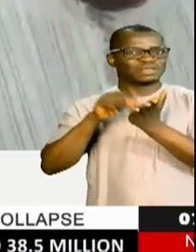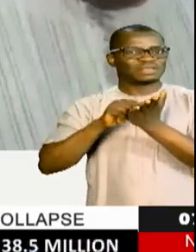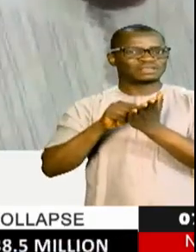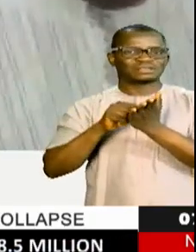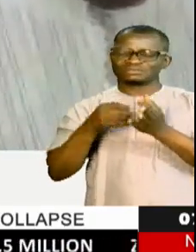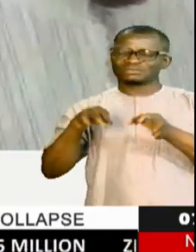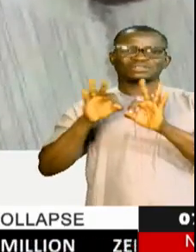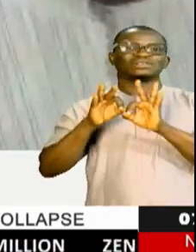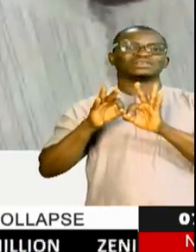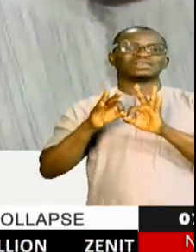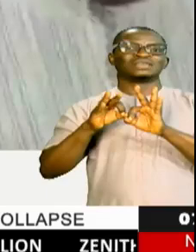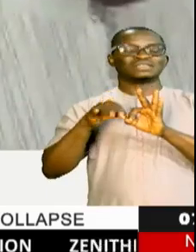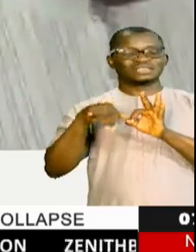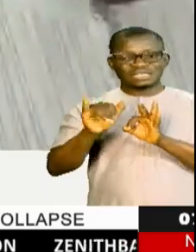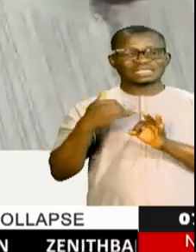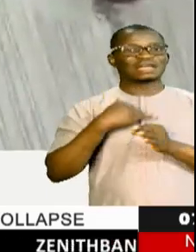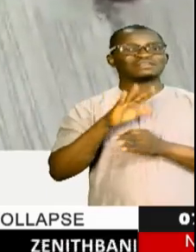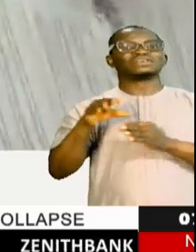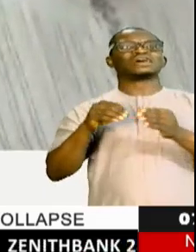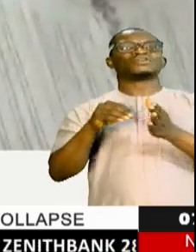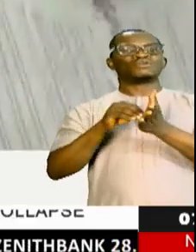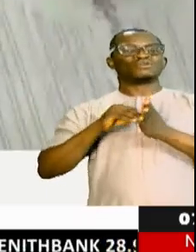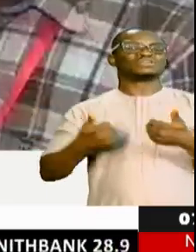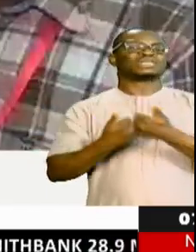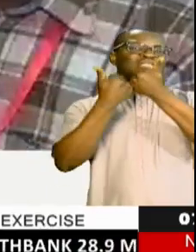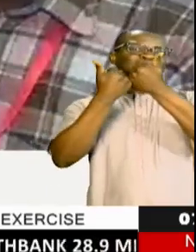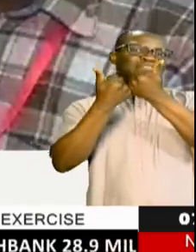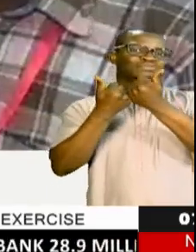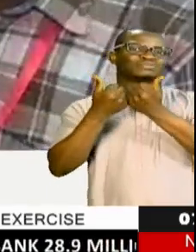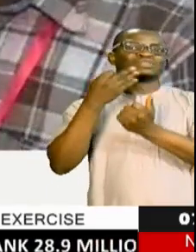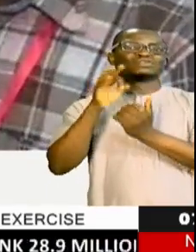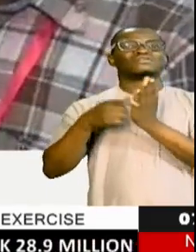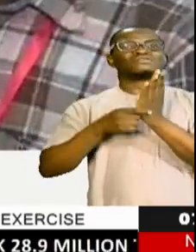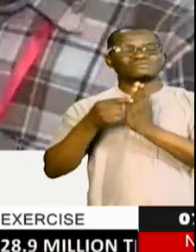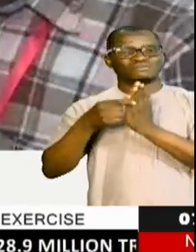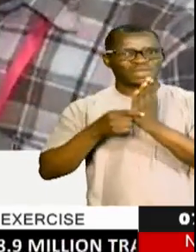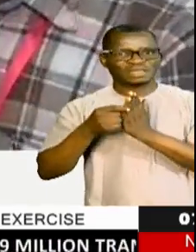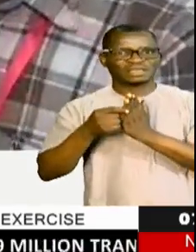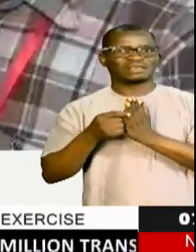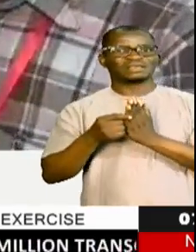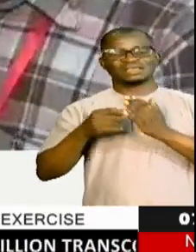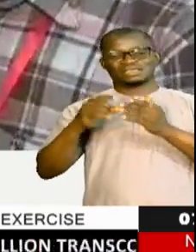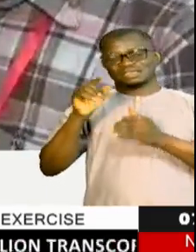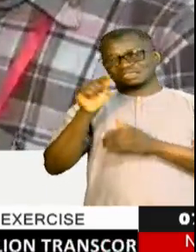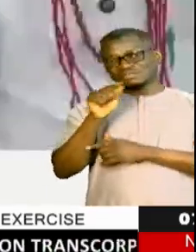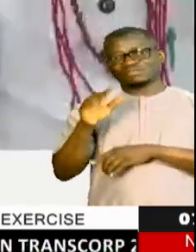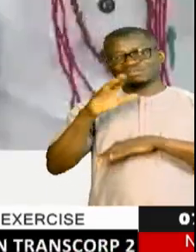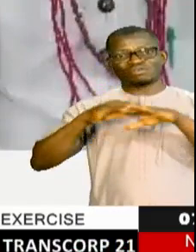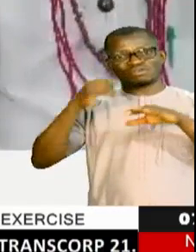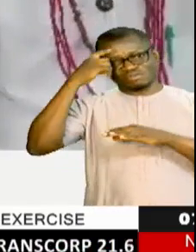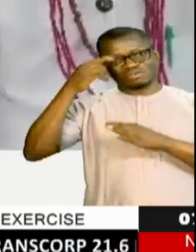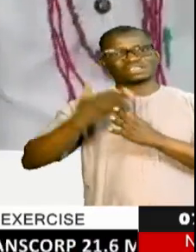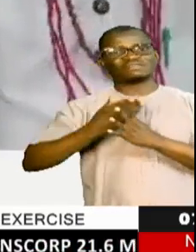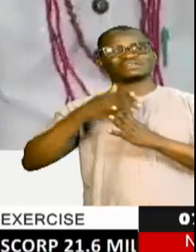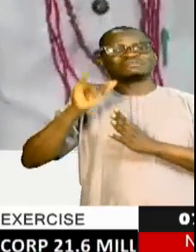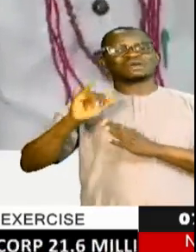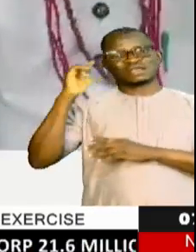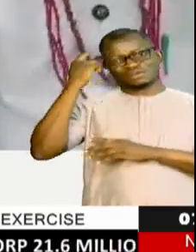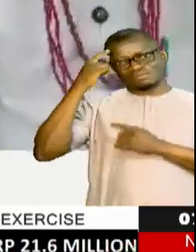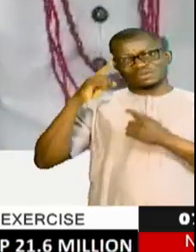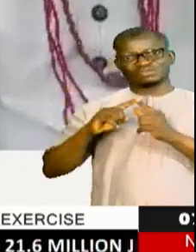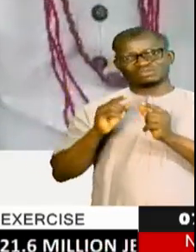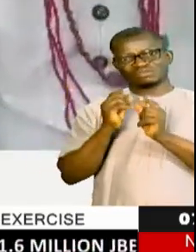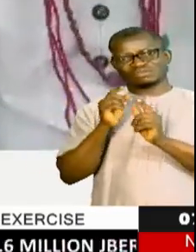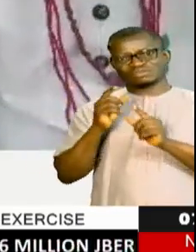society, had its own challenges of adopting to modern trends of journalism. The Guild president called for intervention by government to sustain